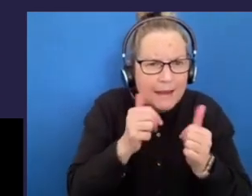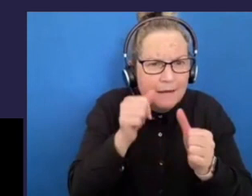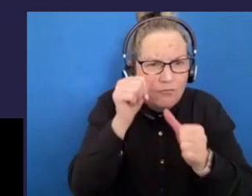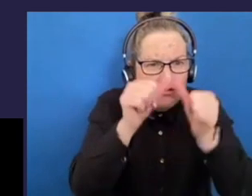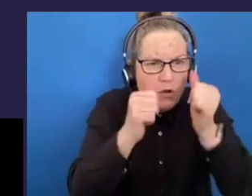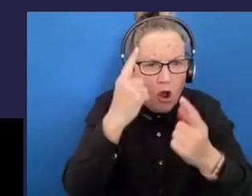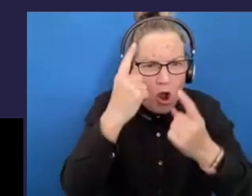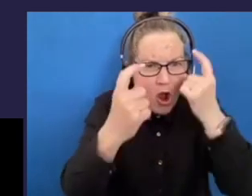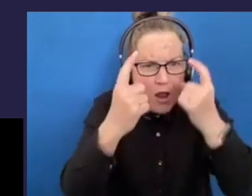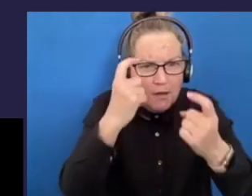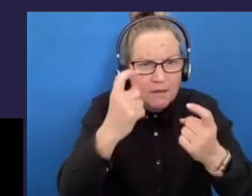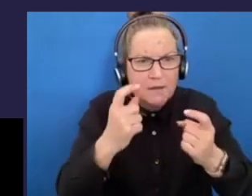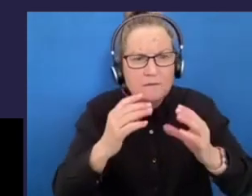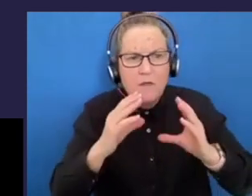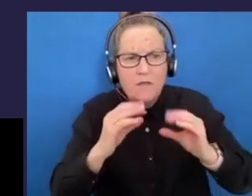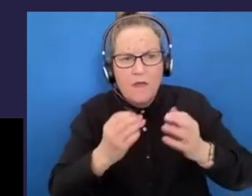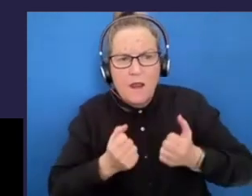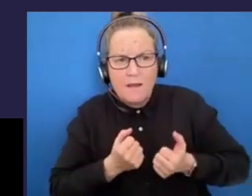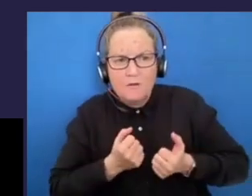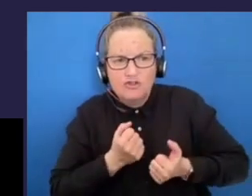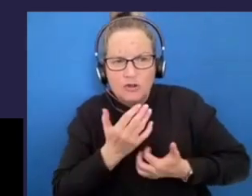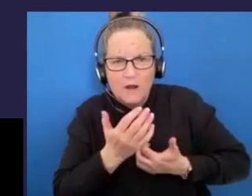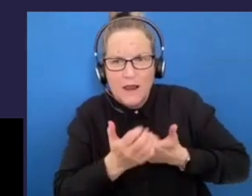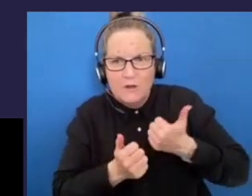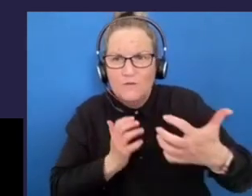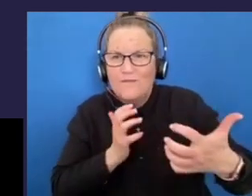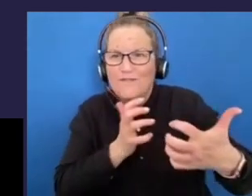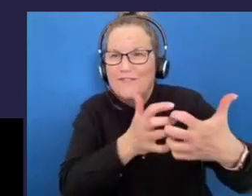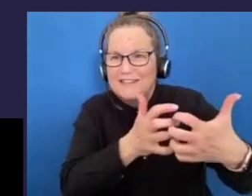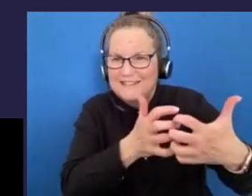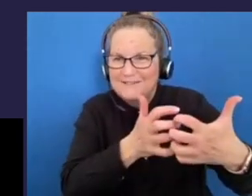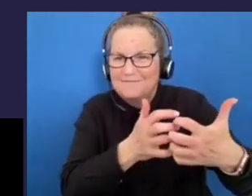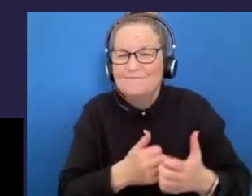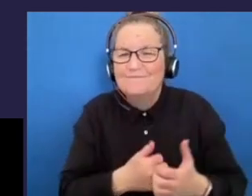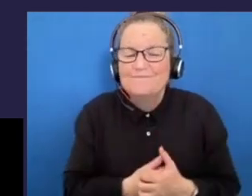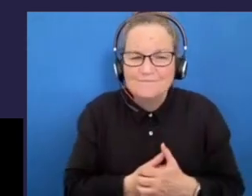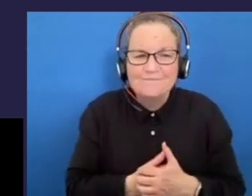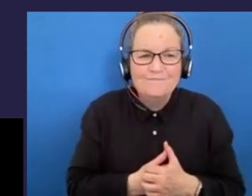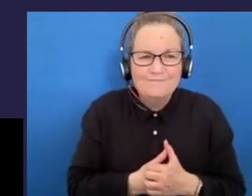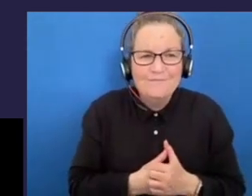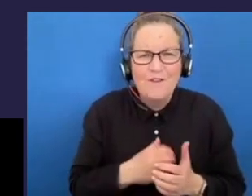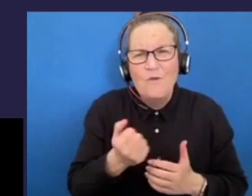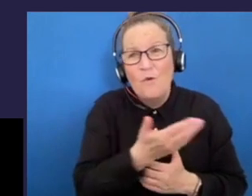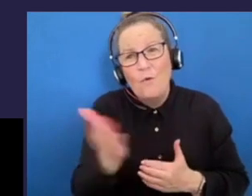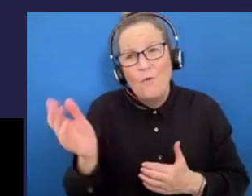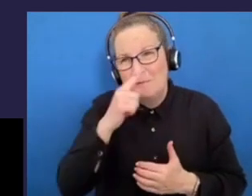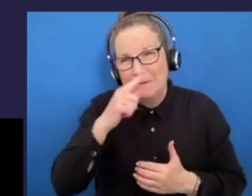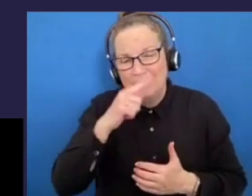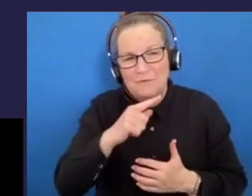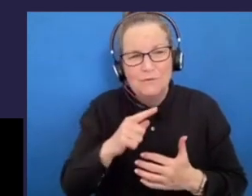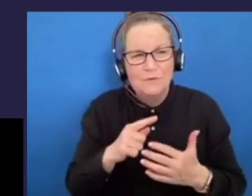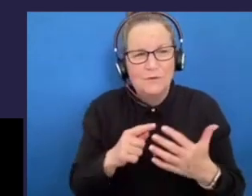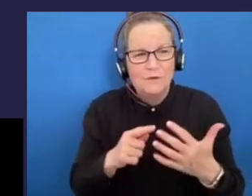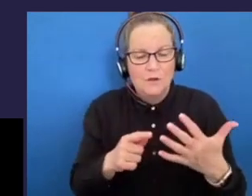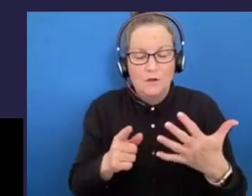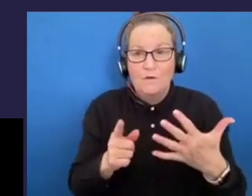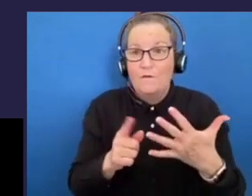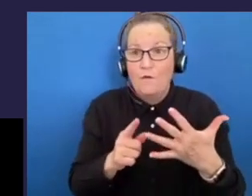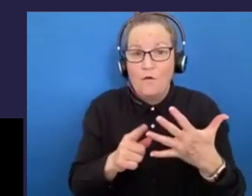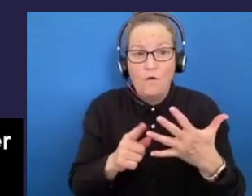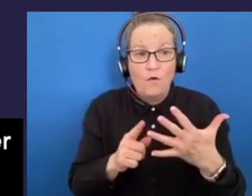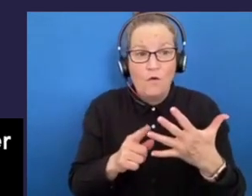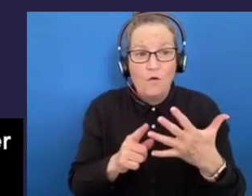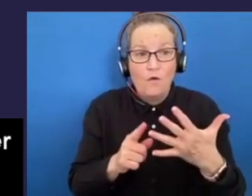and can I share my ideas in that way? And that's about all people. Number 4, work the we.